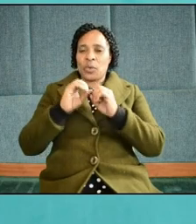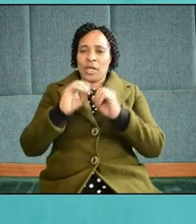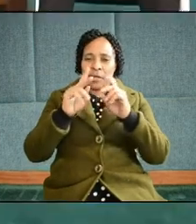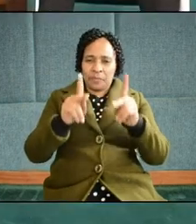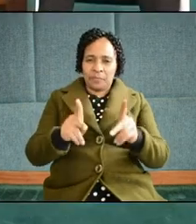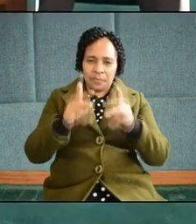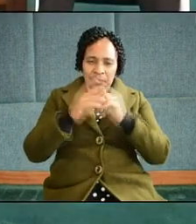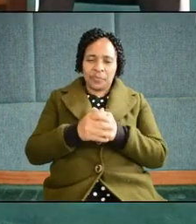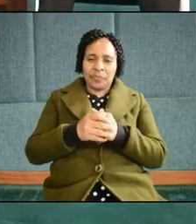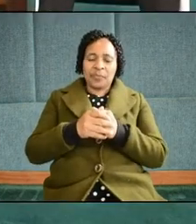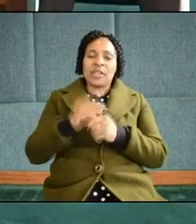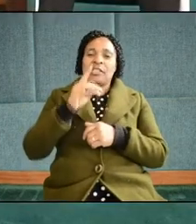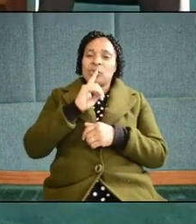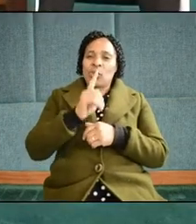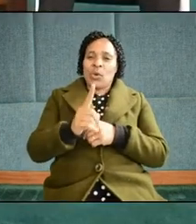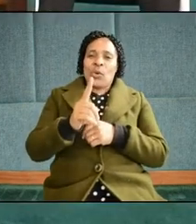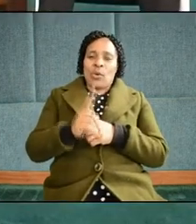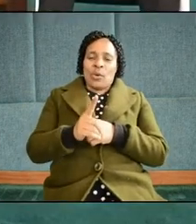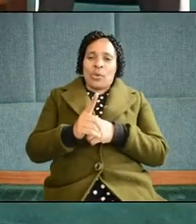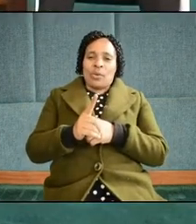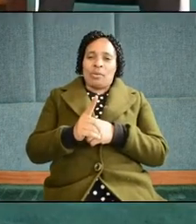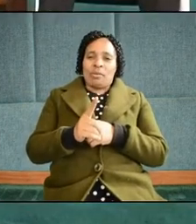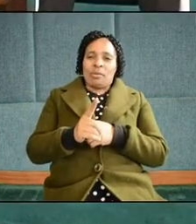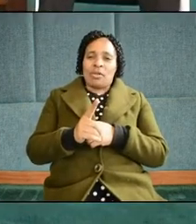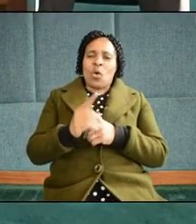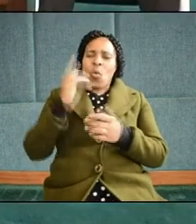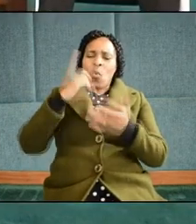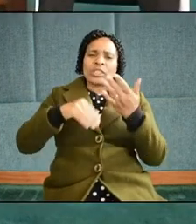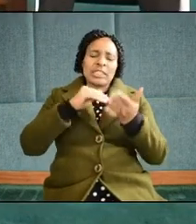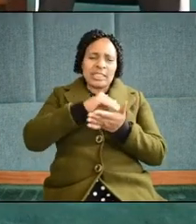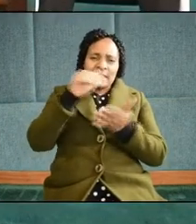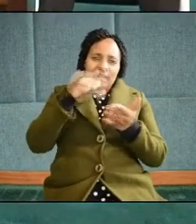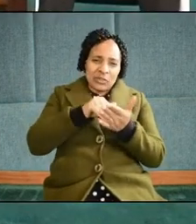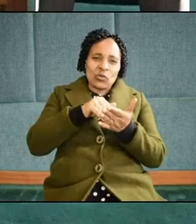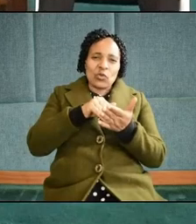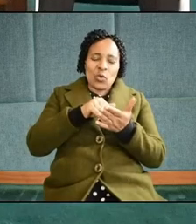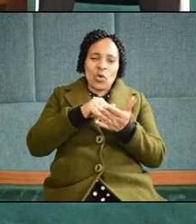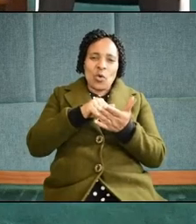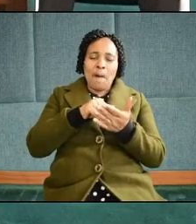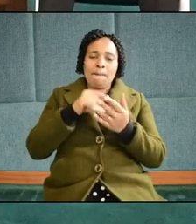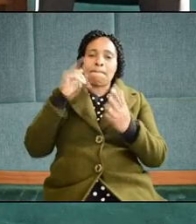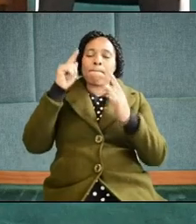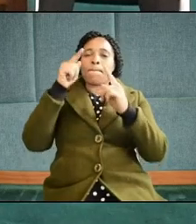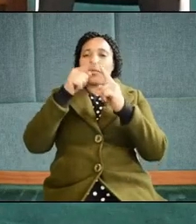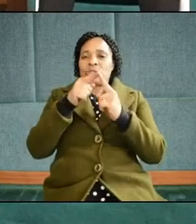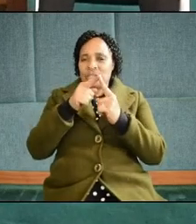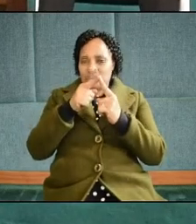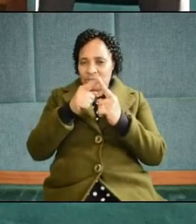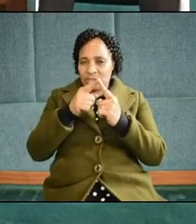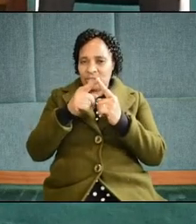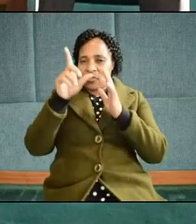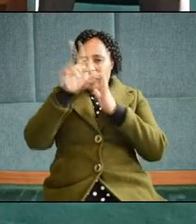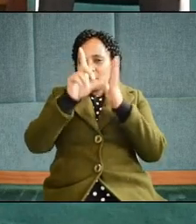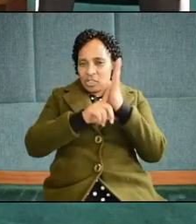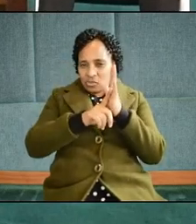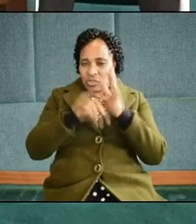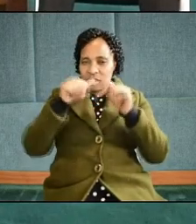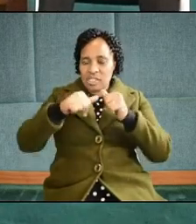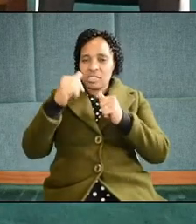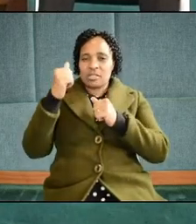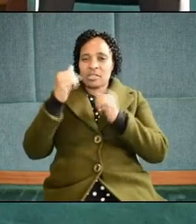Mm-hmm. So what is the central point, the central lesson taught in this